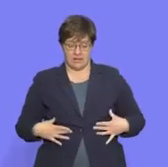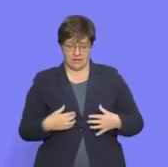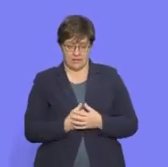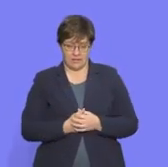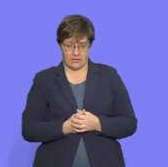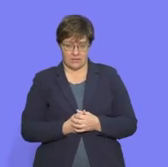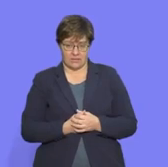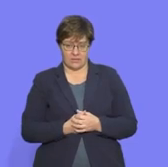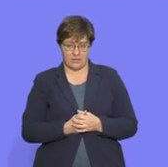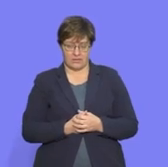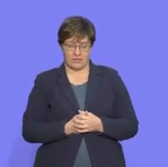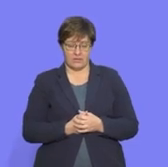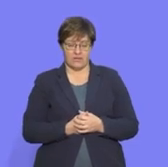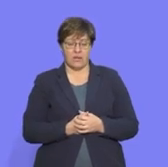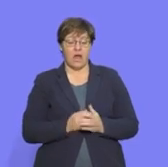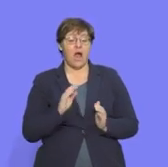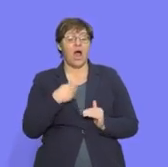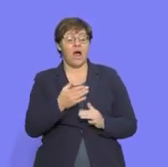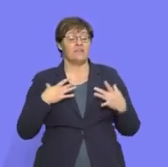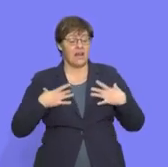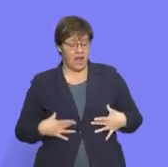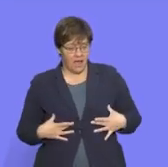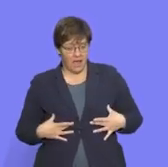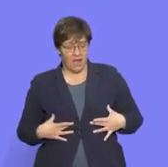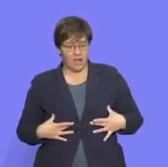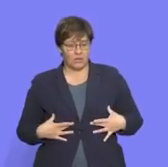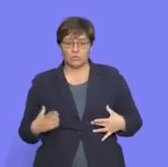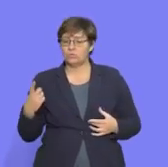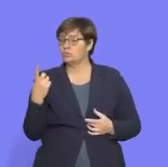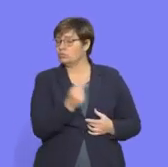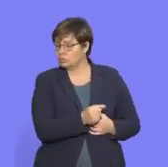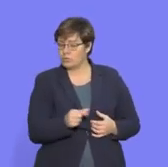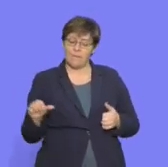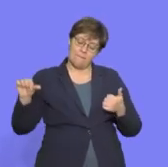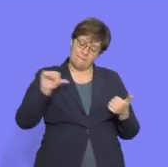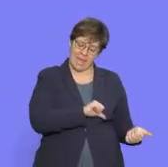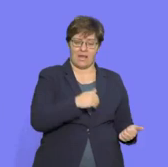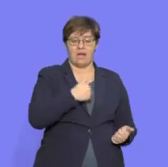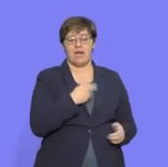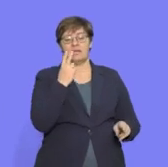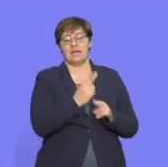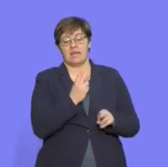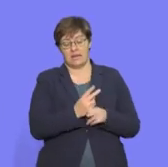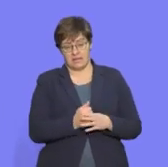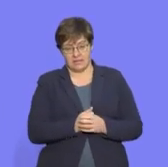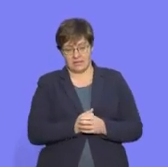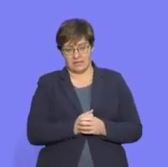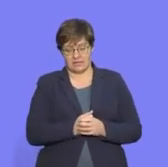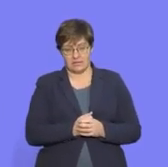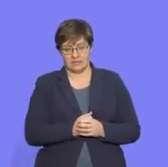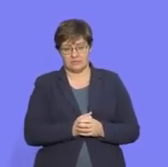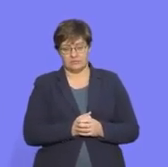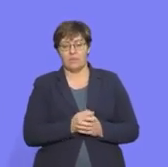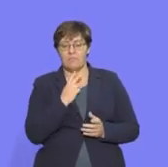lungs. And after the lungs, where must it come? Back to the heart. So